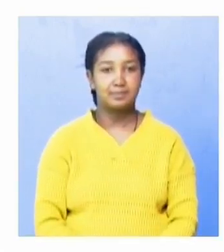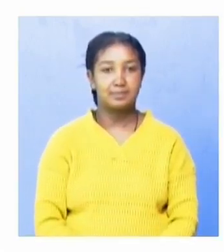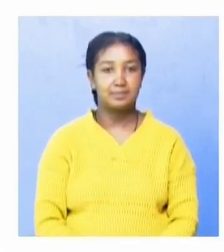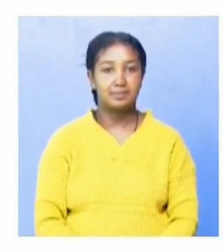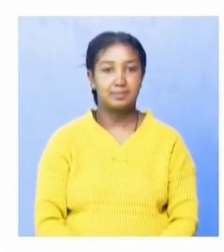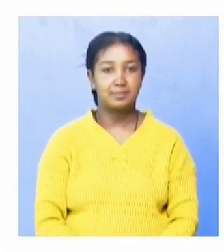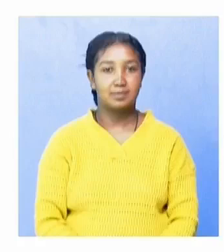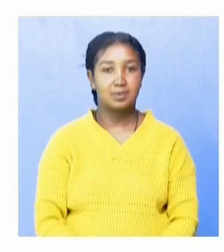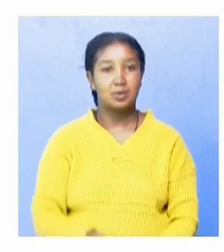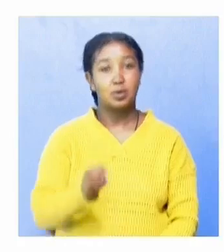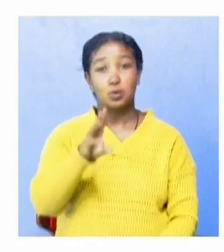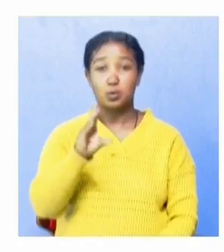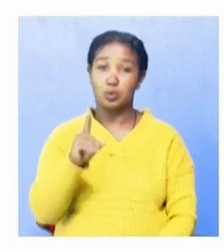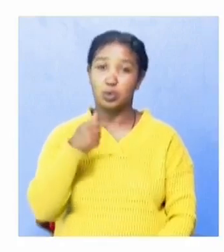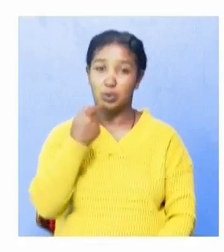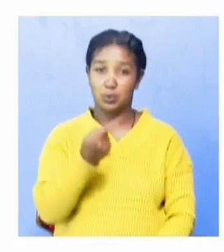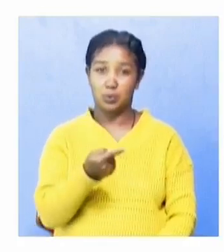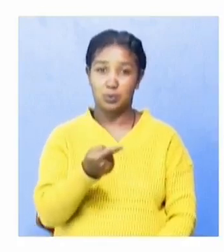would you